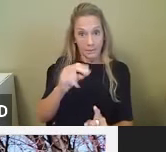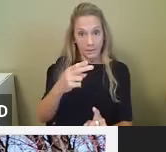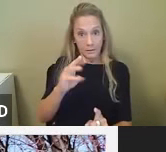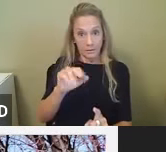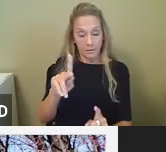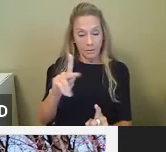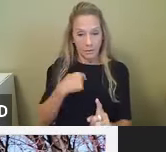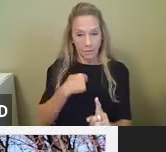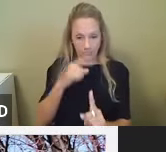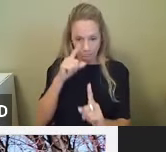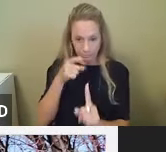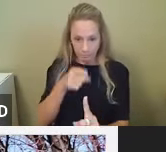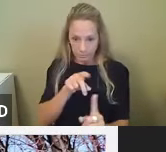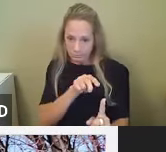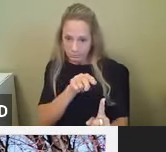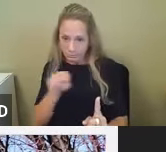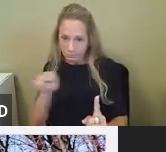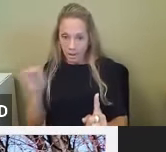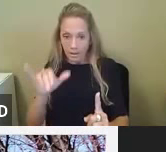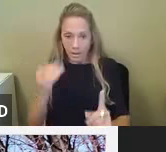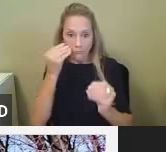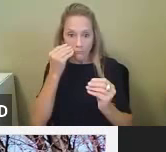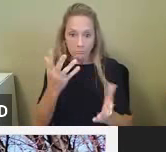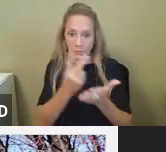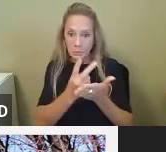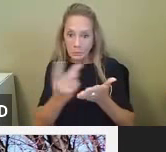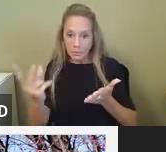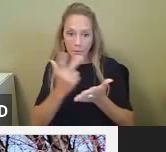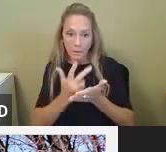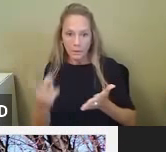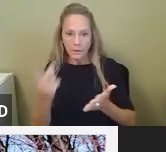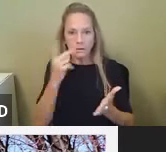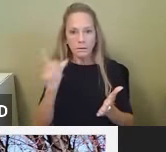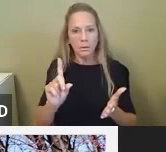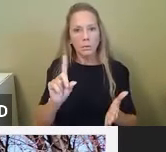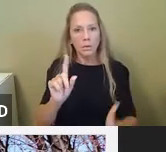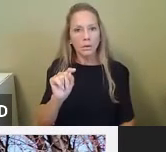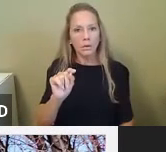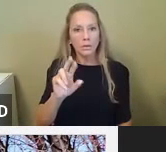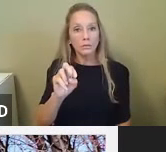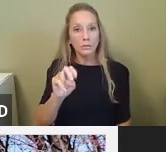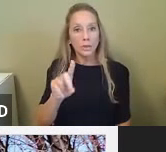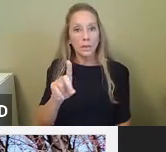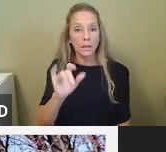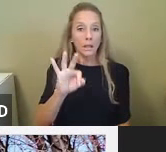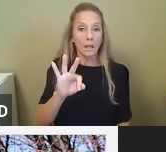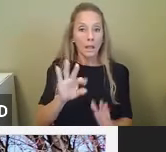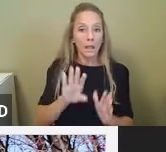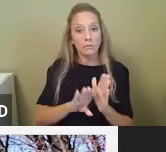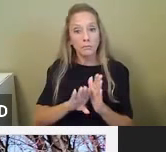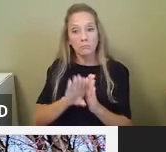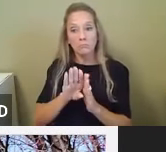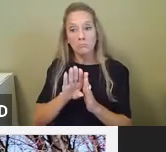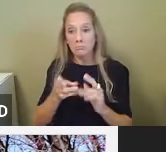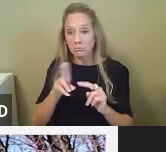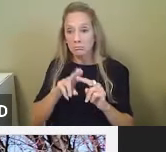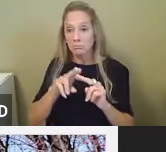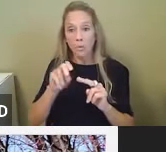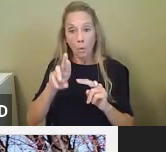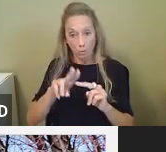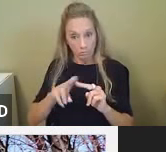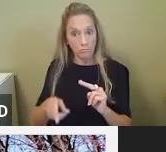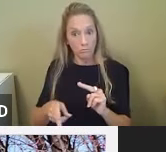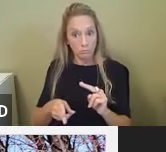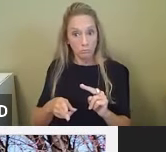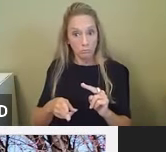this data for the next 3 or 4 weeks, determining where the trend is, if it's consistently going up or if it is in fact